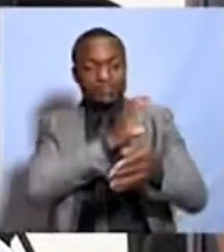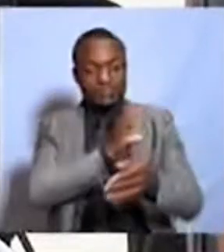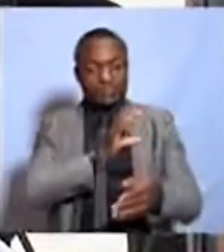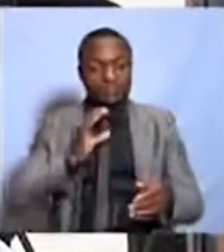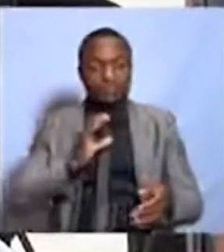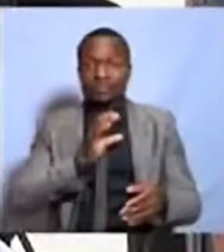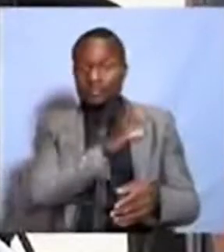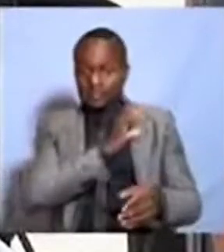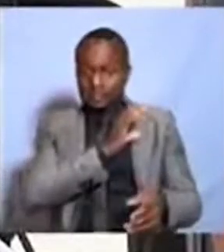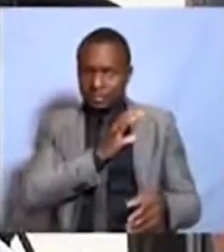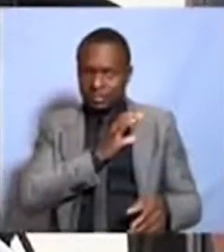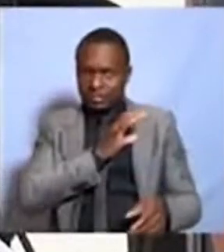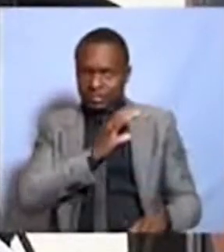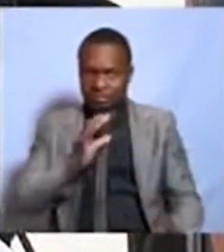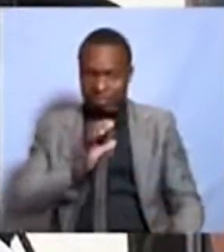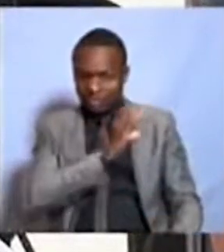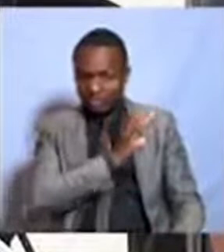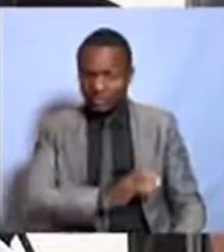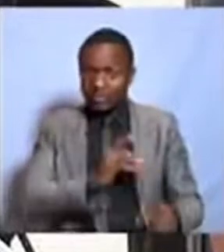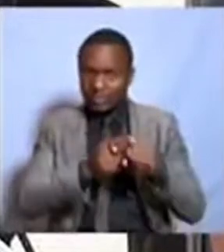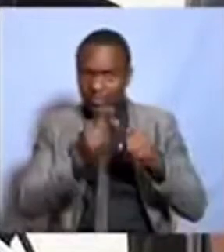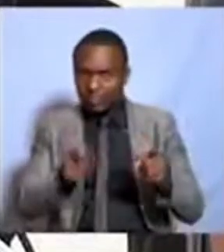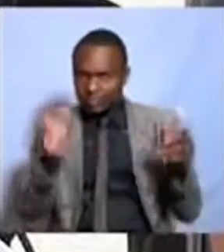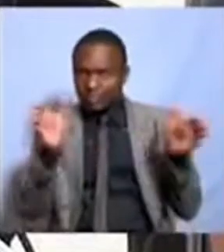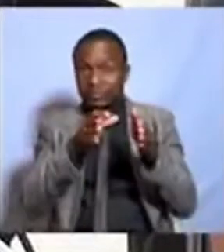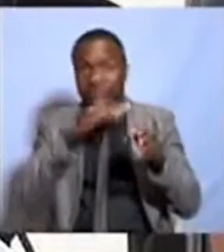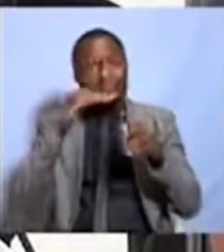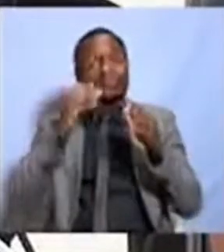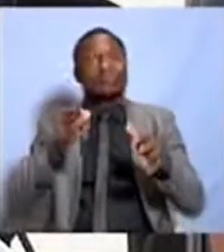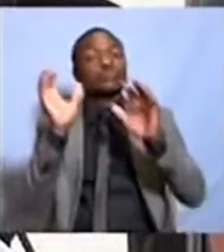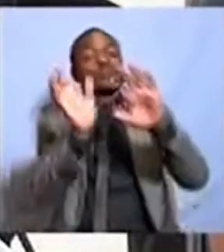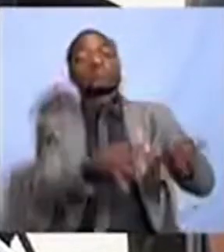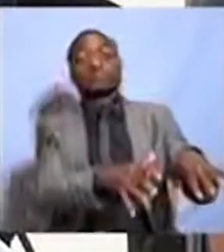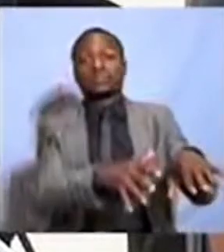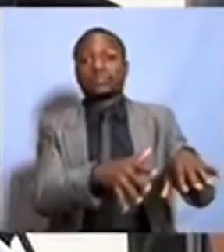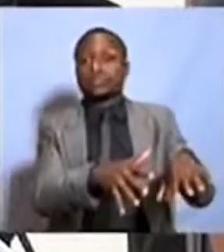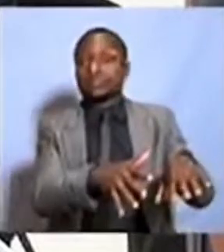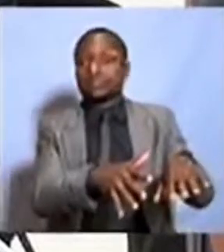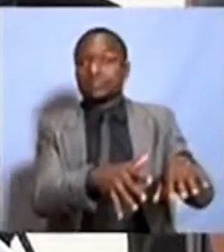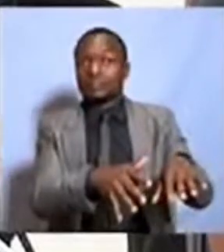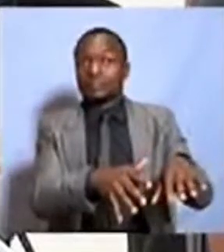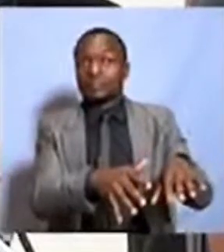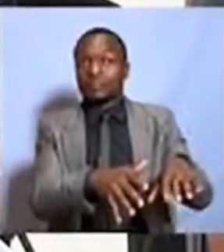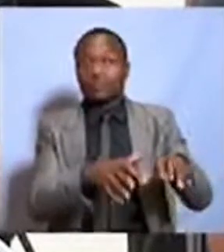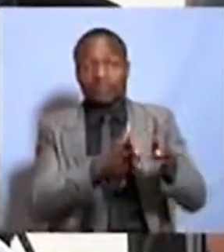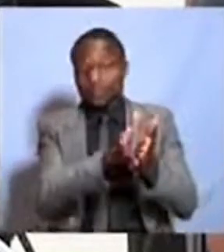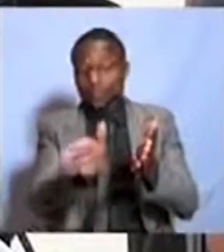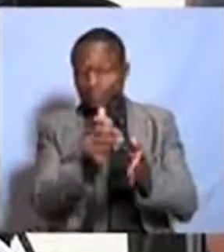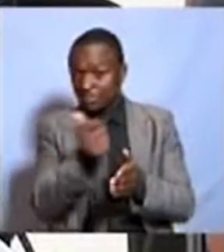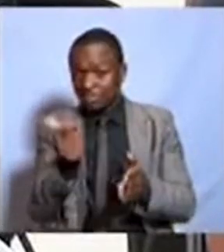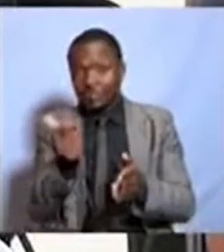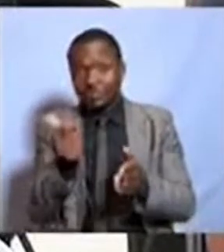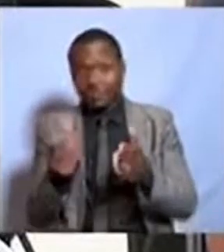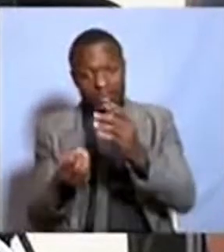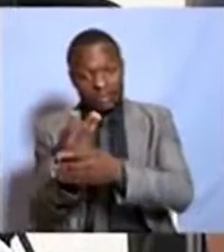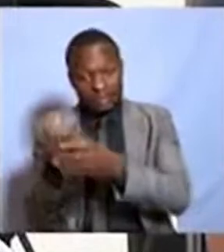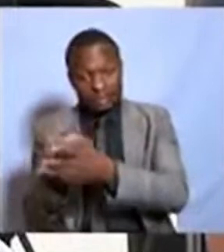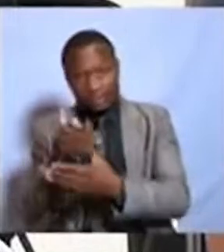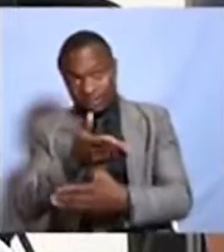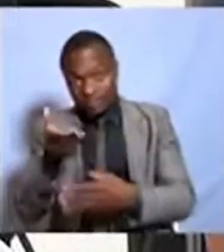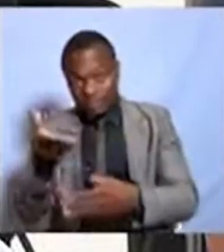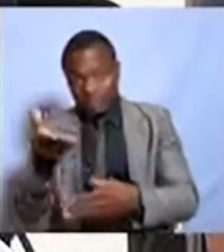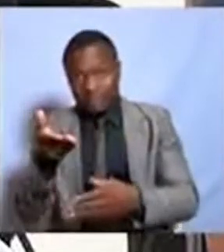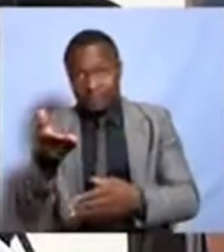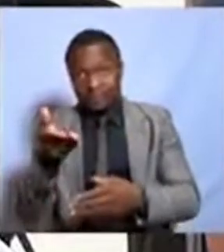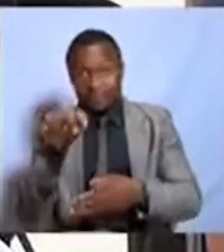only for commercial farmers. So our smallholder farmers are really left out, who are diversifying to other things. And so these inputs, especially